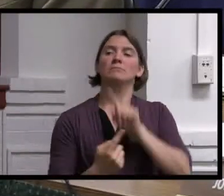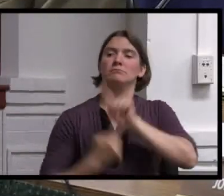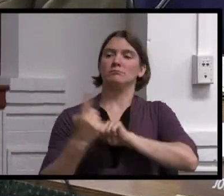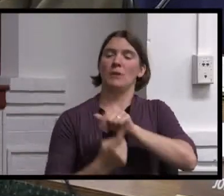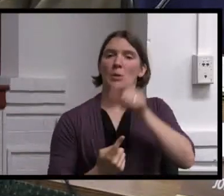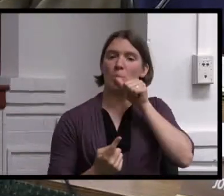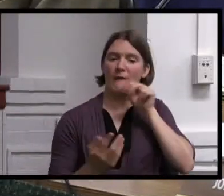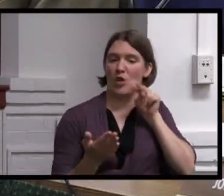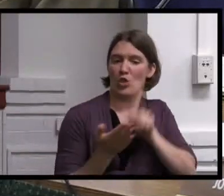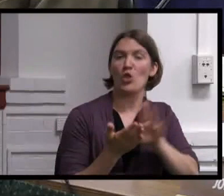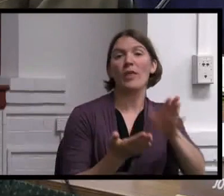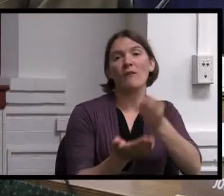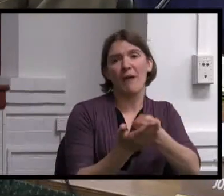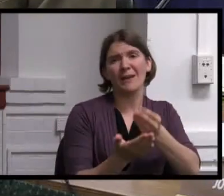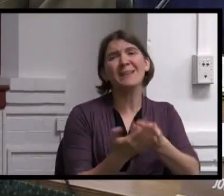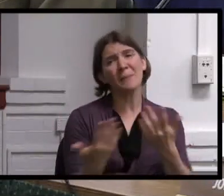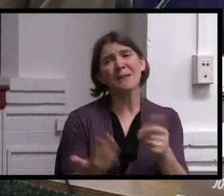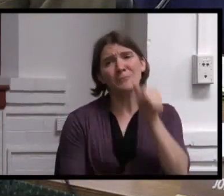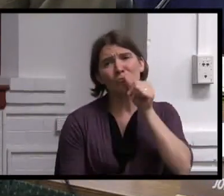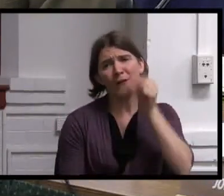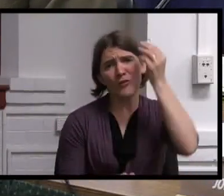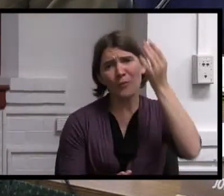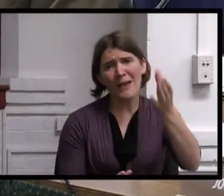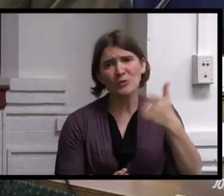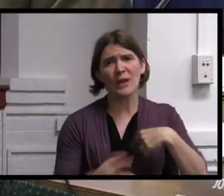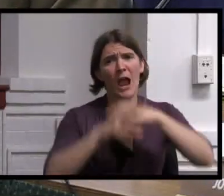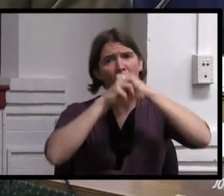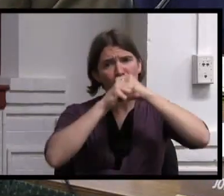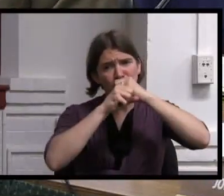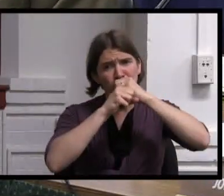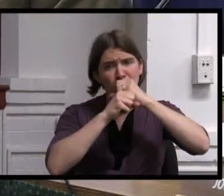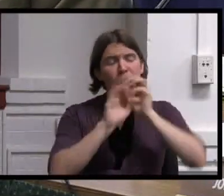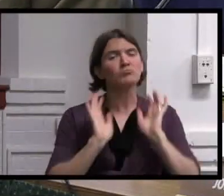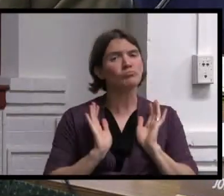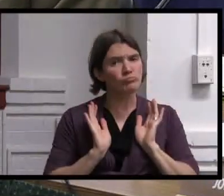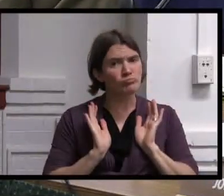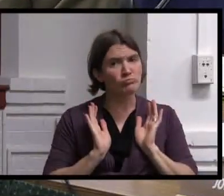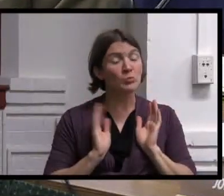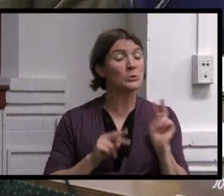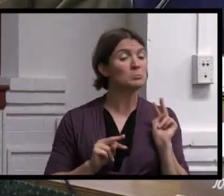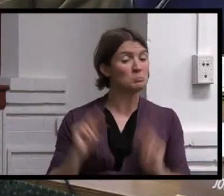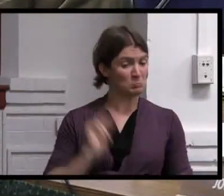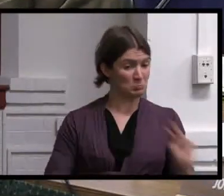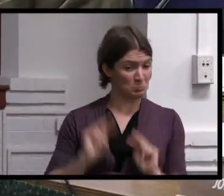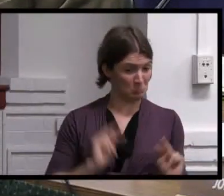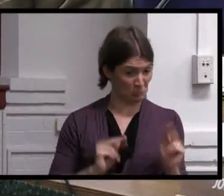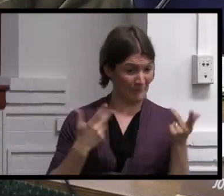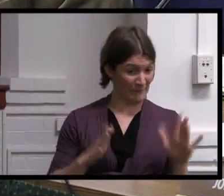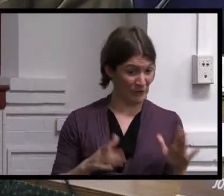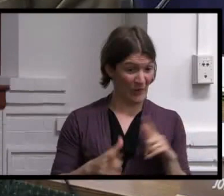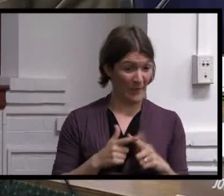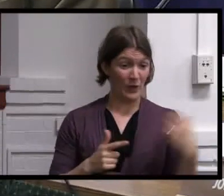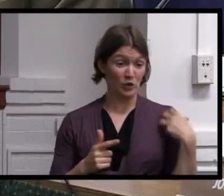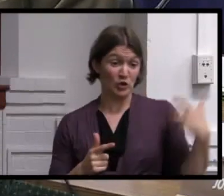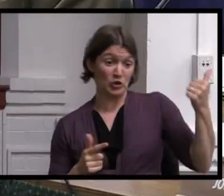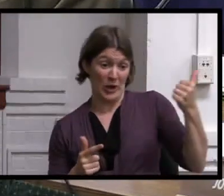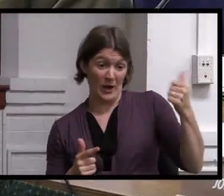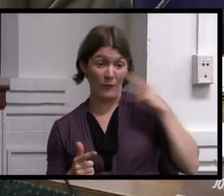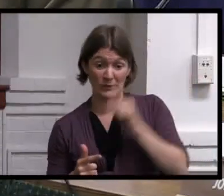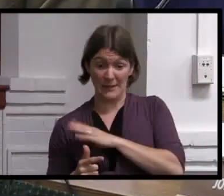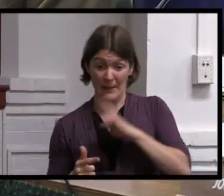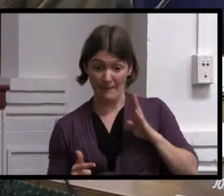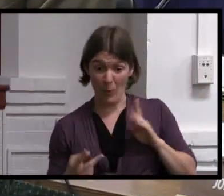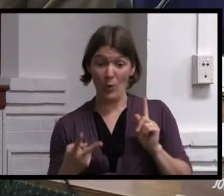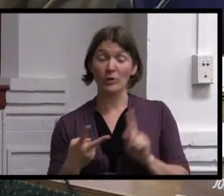their financial information that's conducted in order to keep that information private. But then it is up to the chair of the select board and the